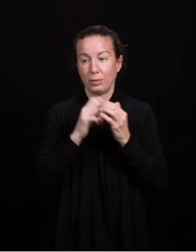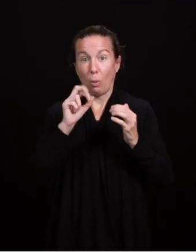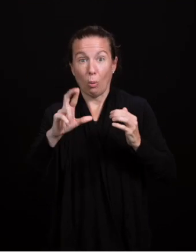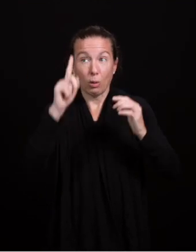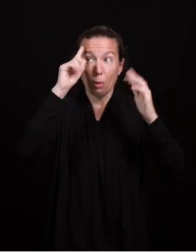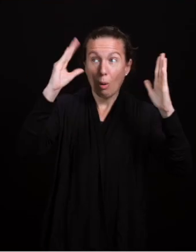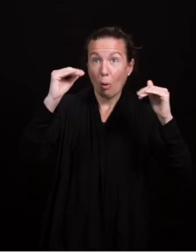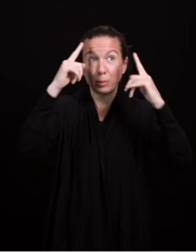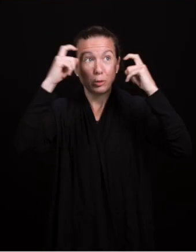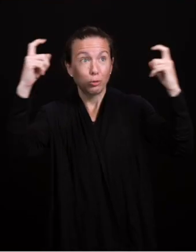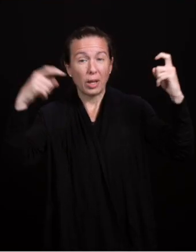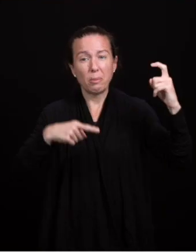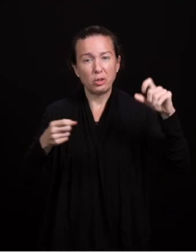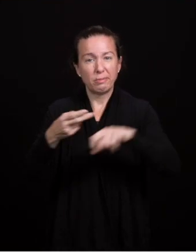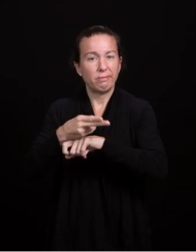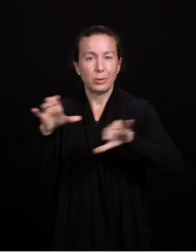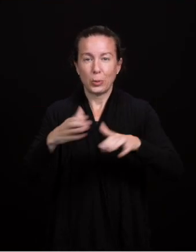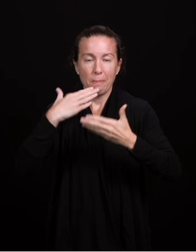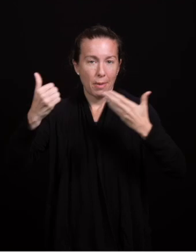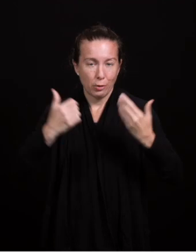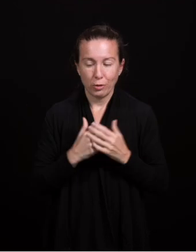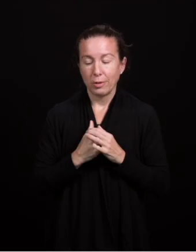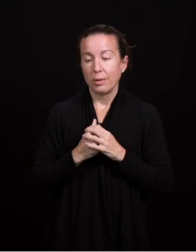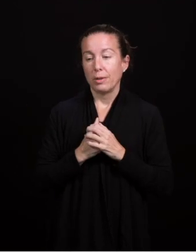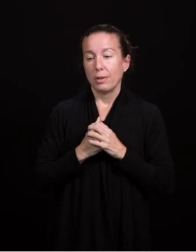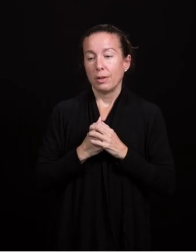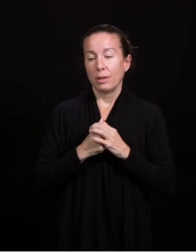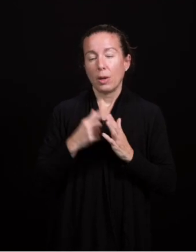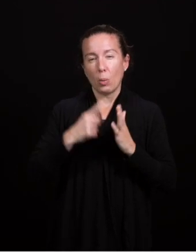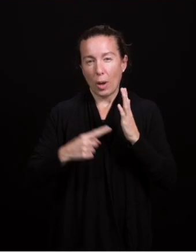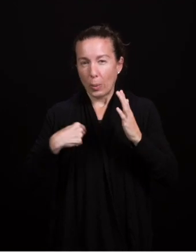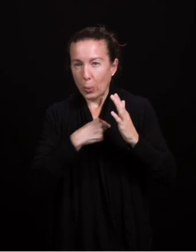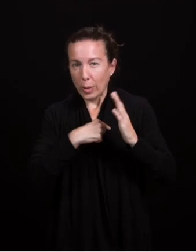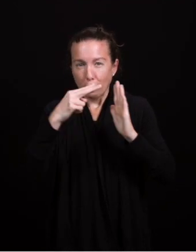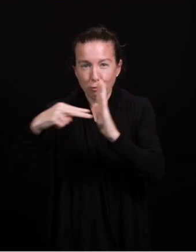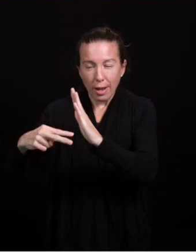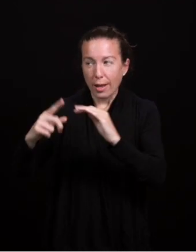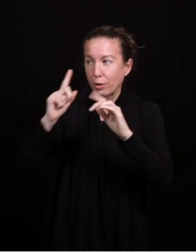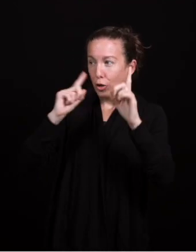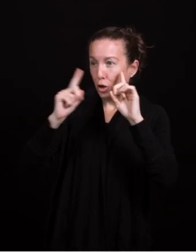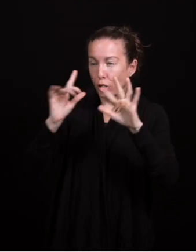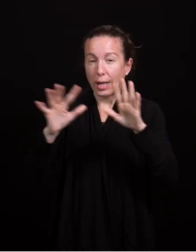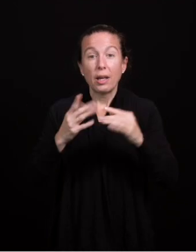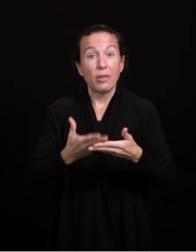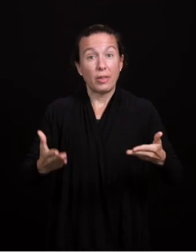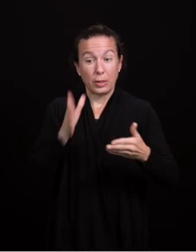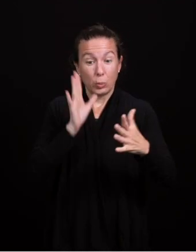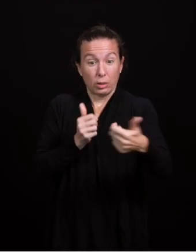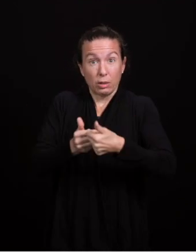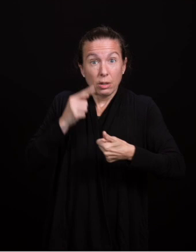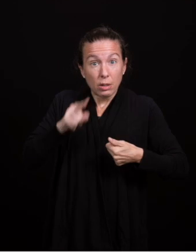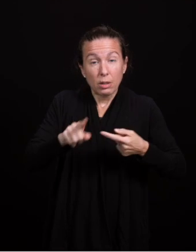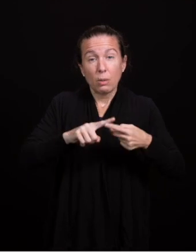for. A lot of the things that we read and heard and were told would be hard for her and challenging for